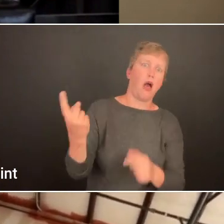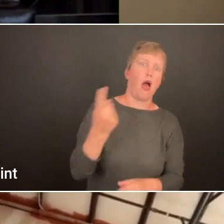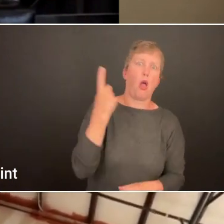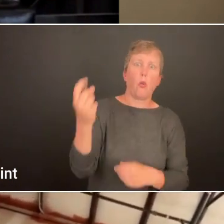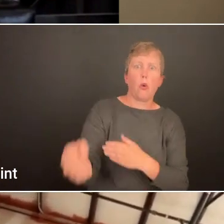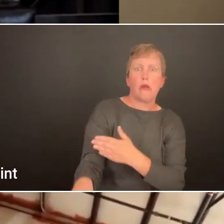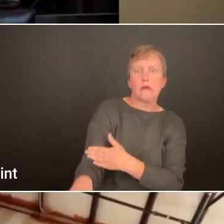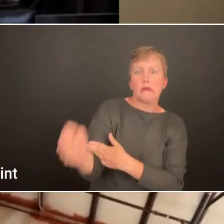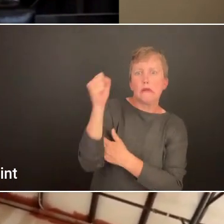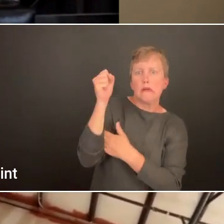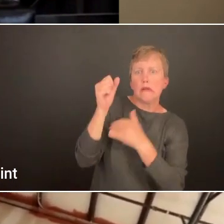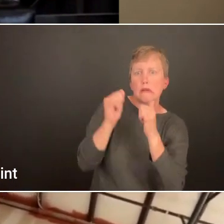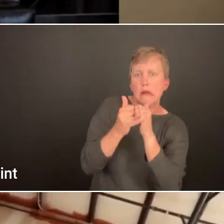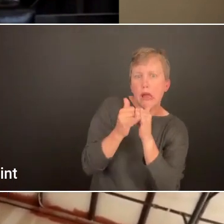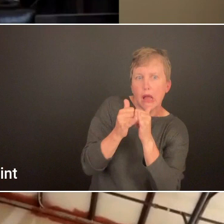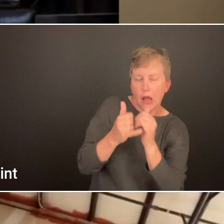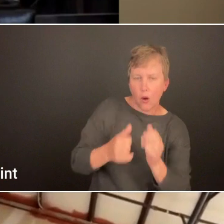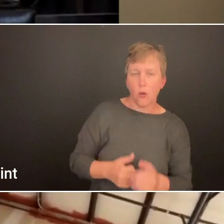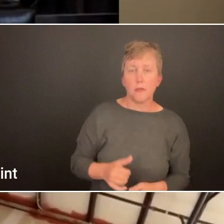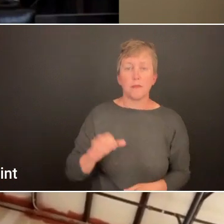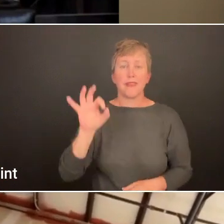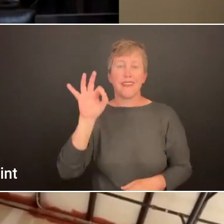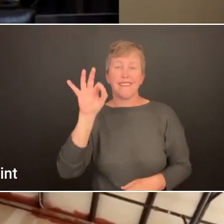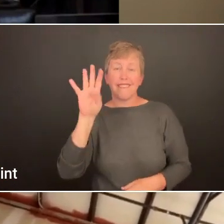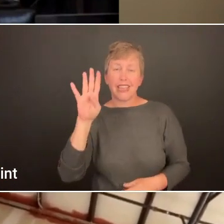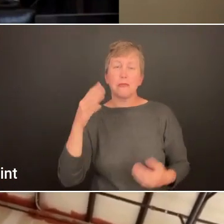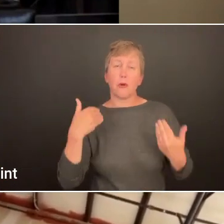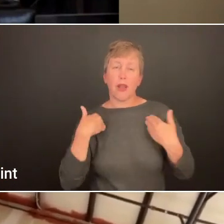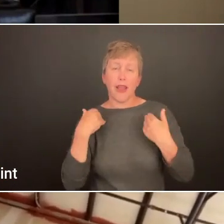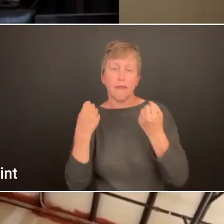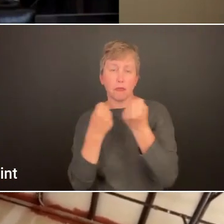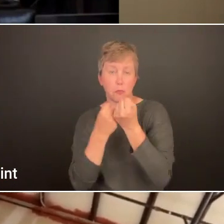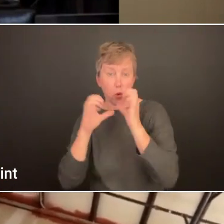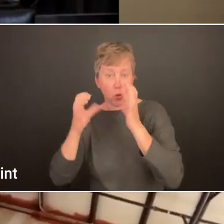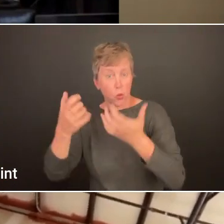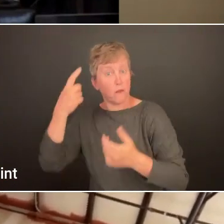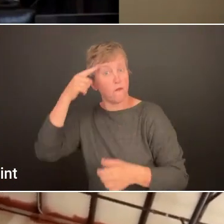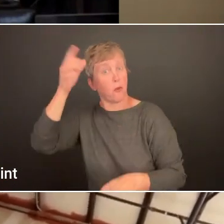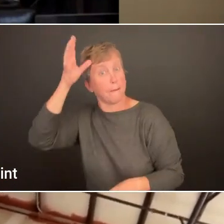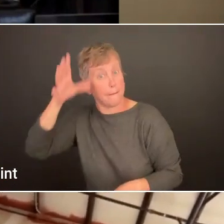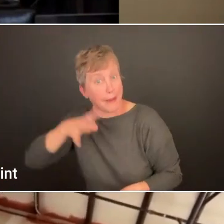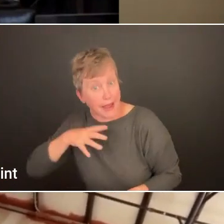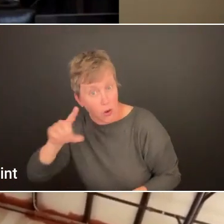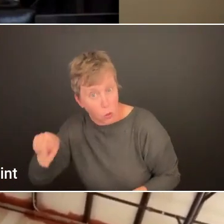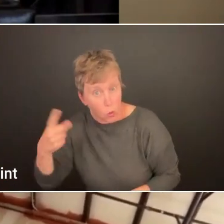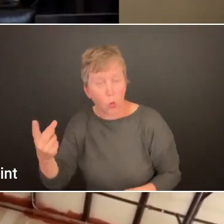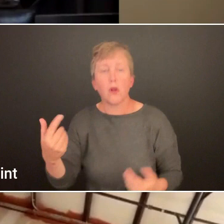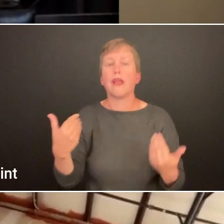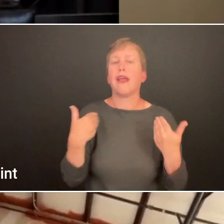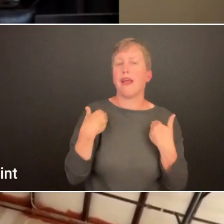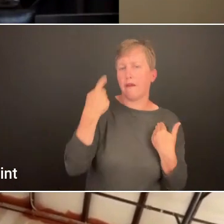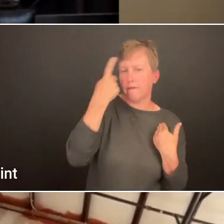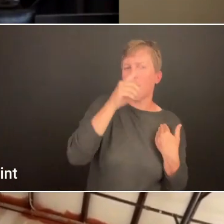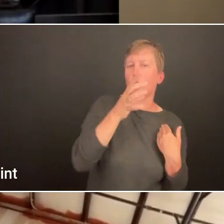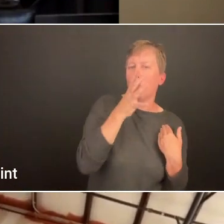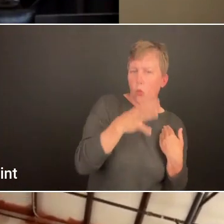very specific Facebook groups out there that are just for men, and there are some that are just for women. But one of the